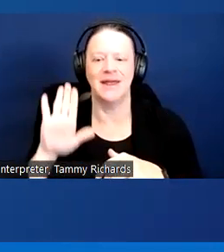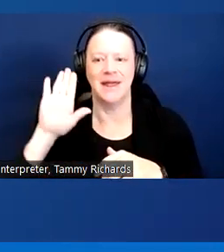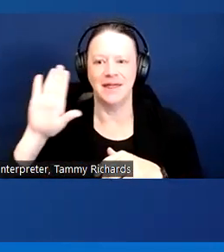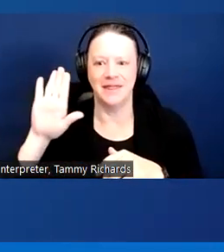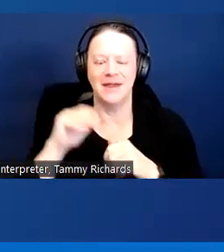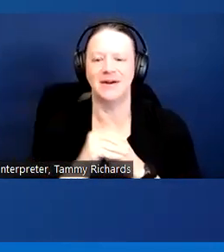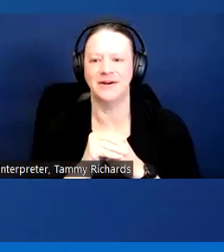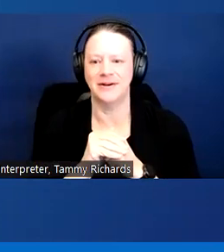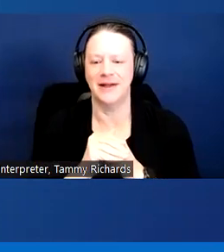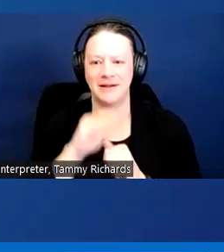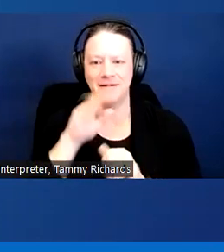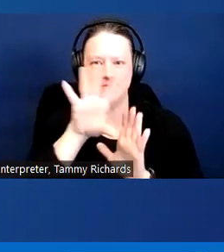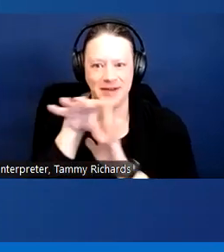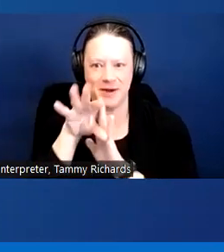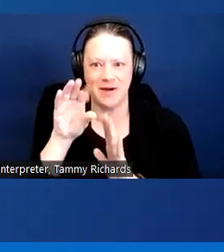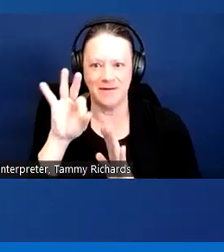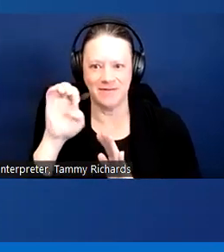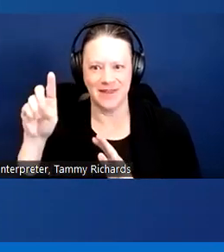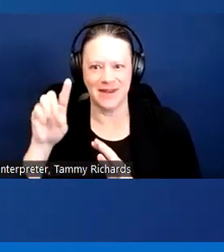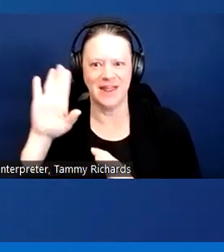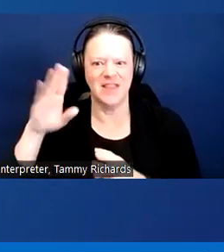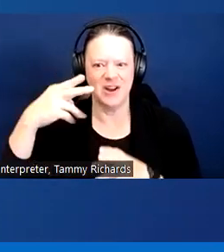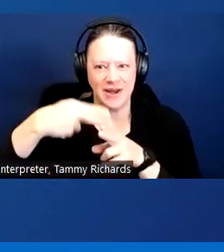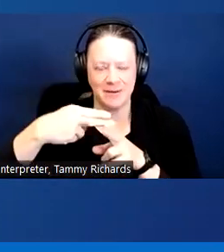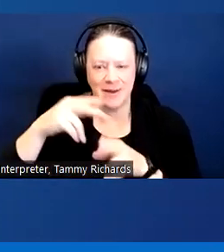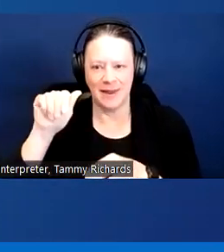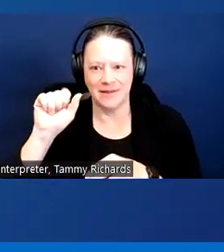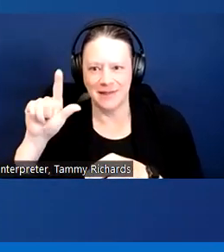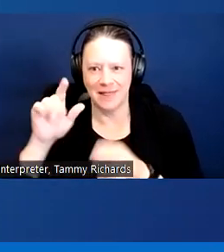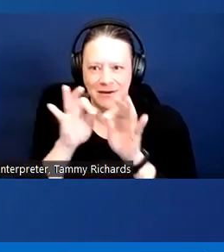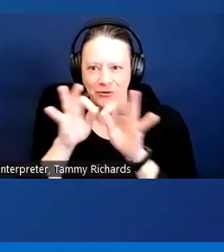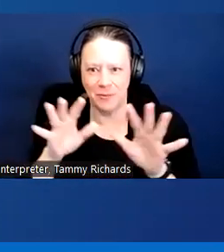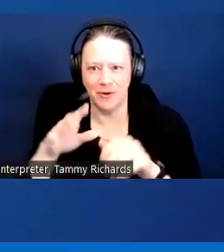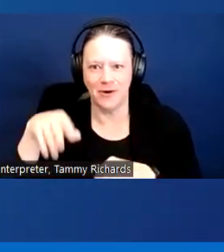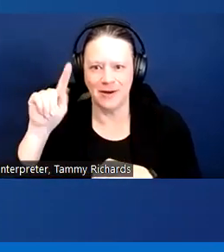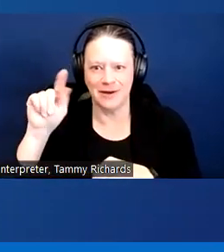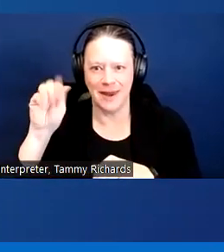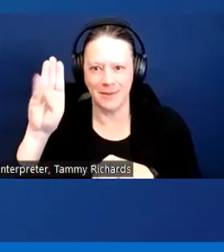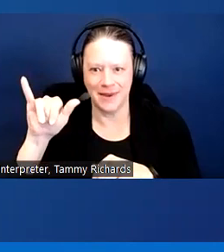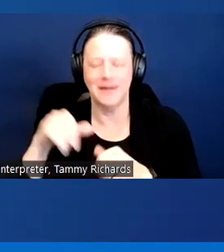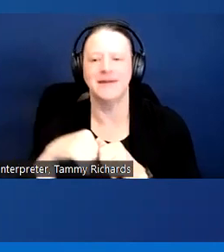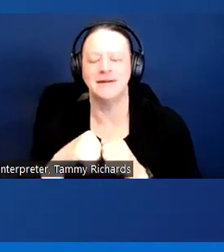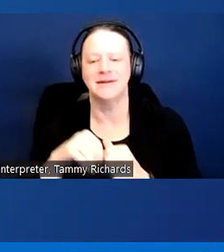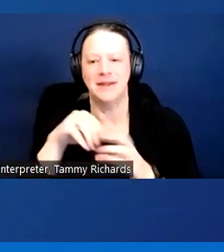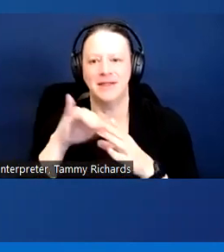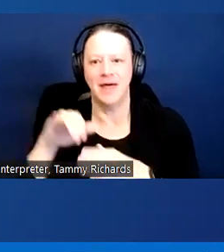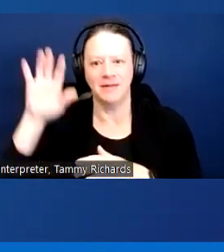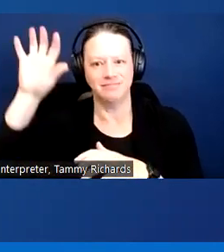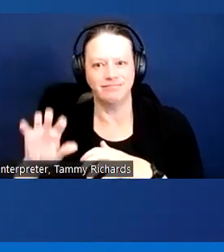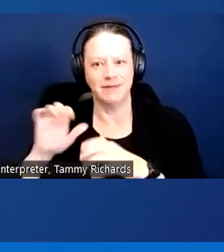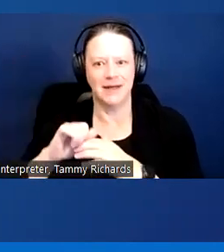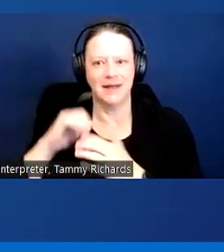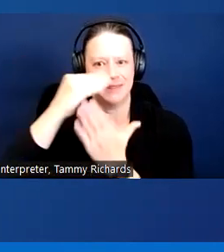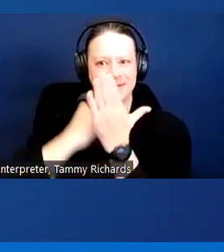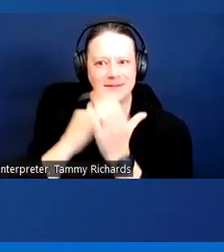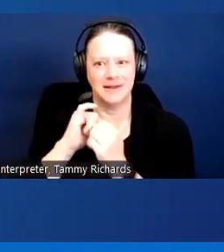Tammy, and they should be in the panelists list. We also have captioning available, so you can turn that